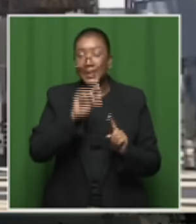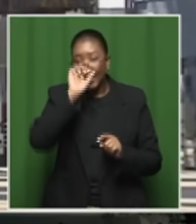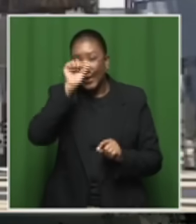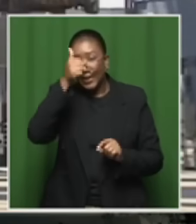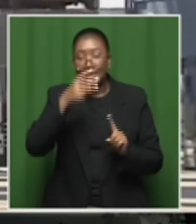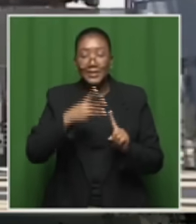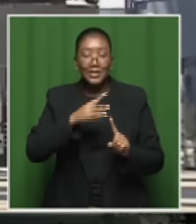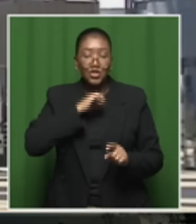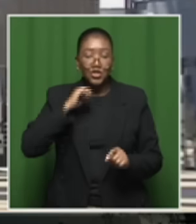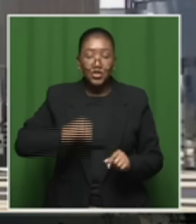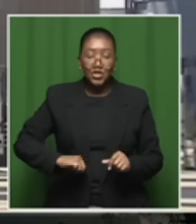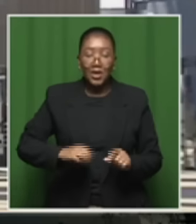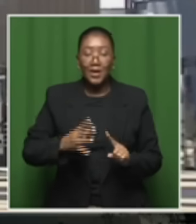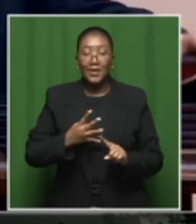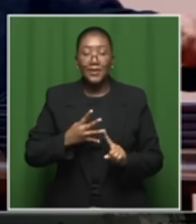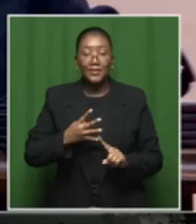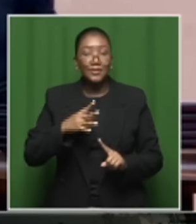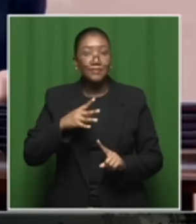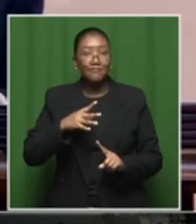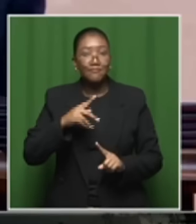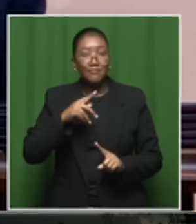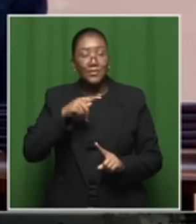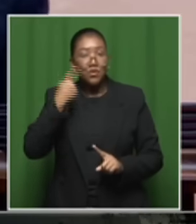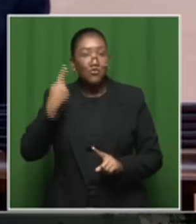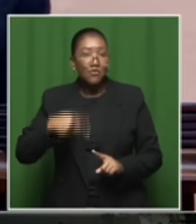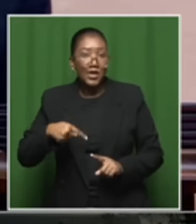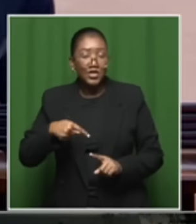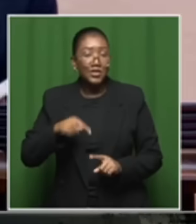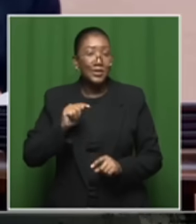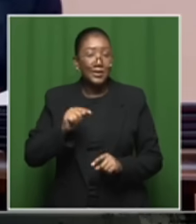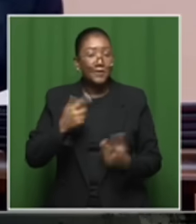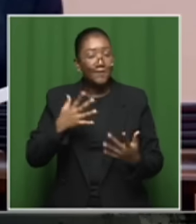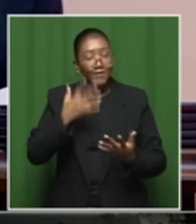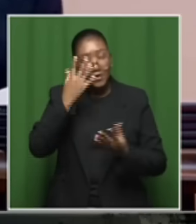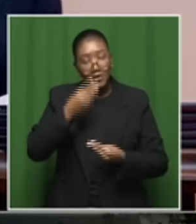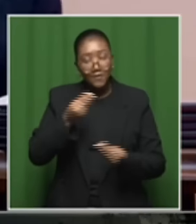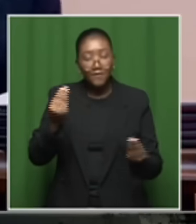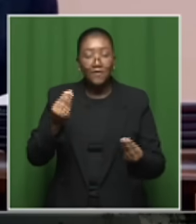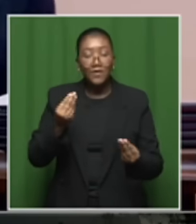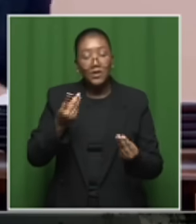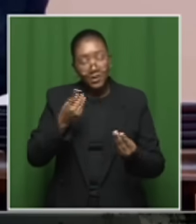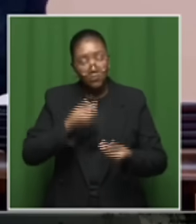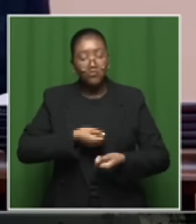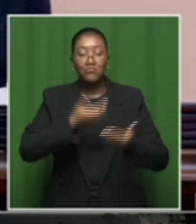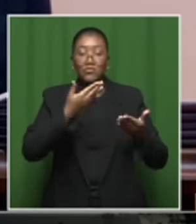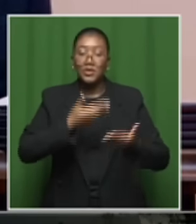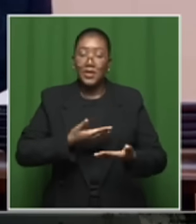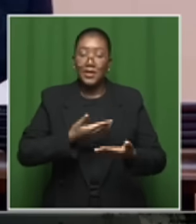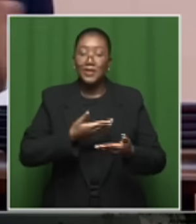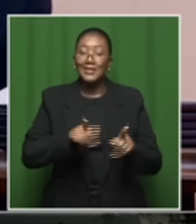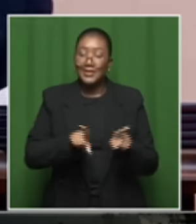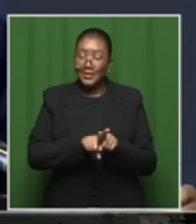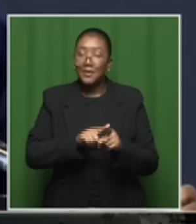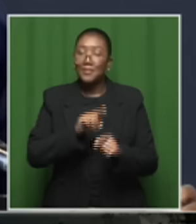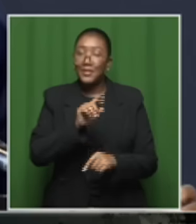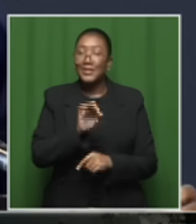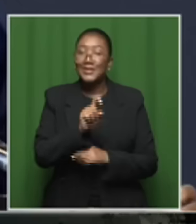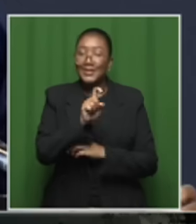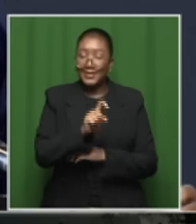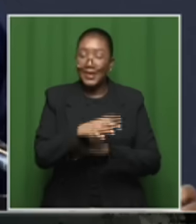and Russia. Trump has announced that he is going to impose sanctions, he's going to impose